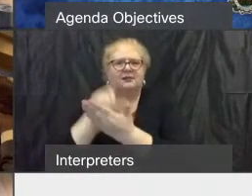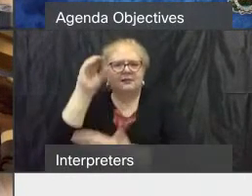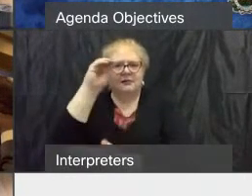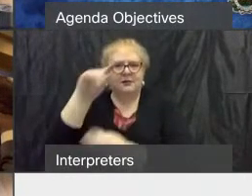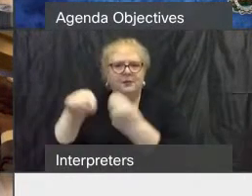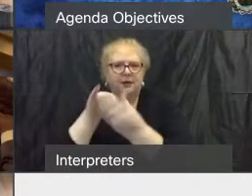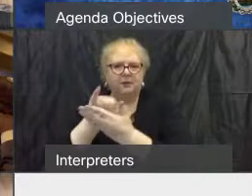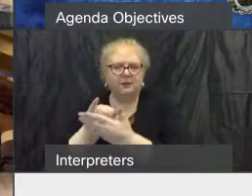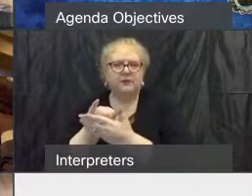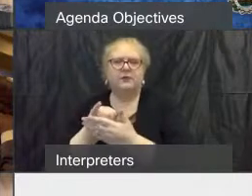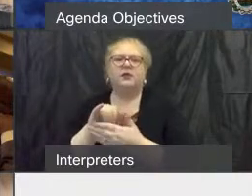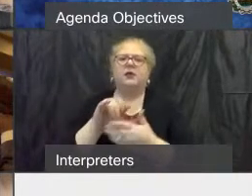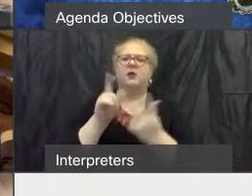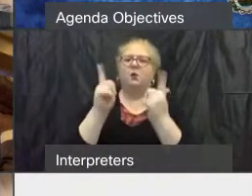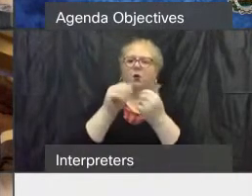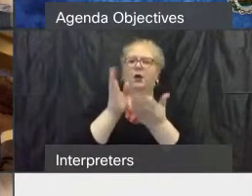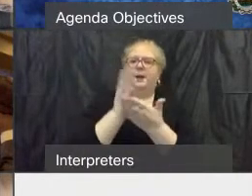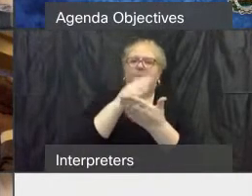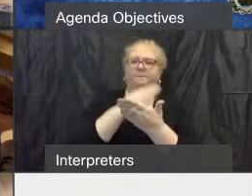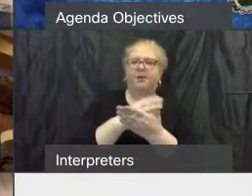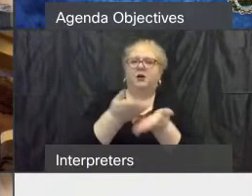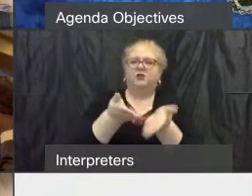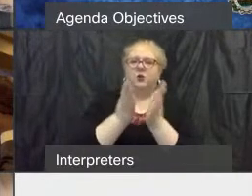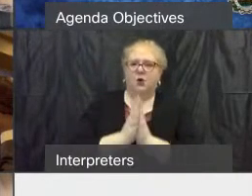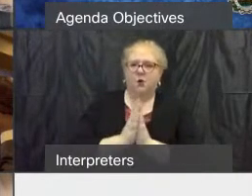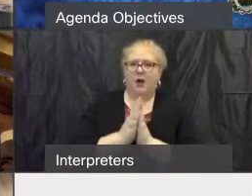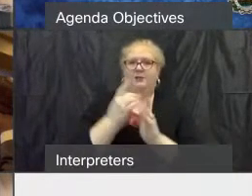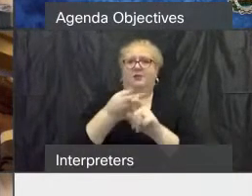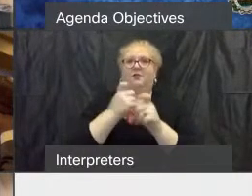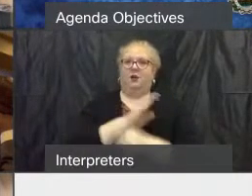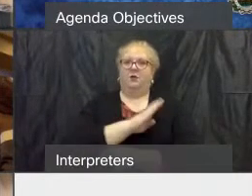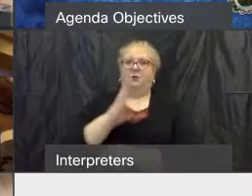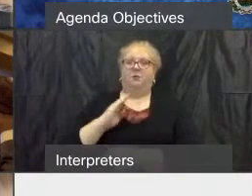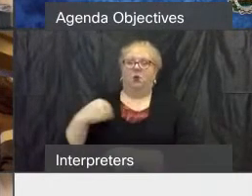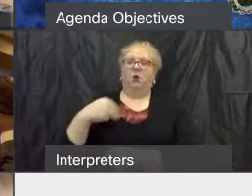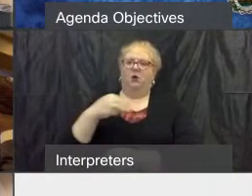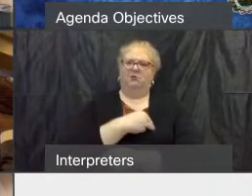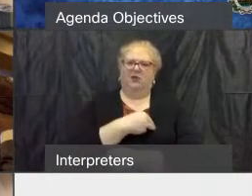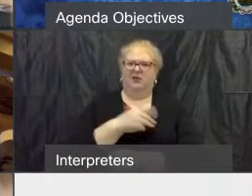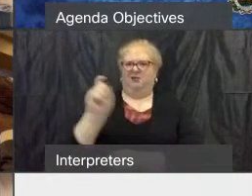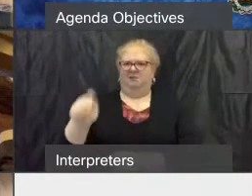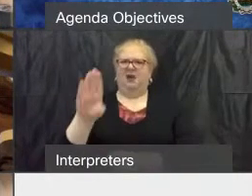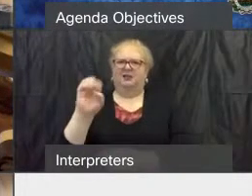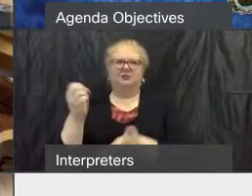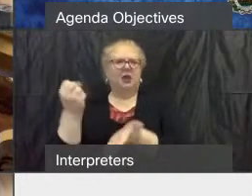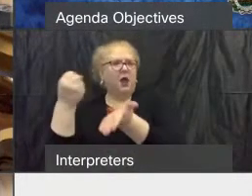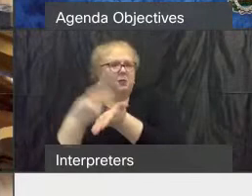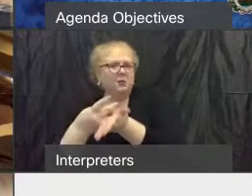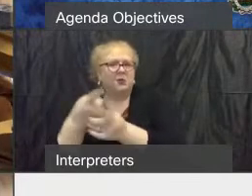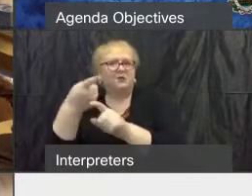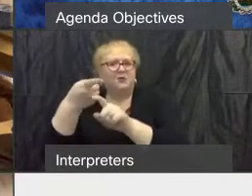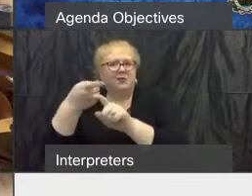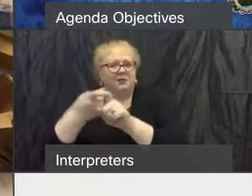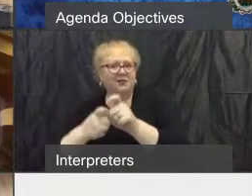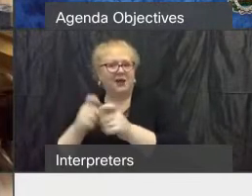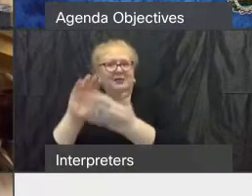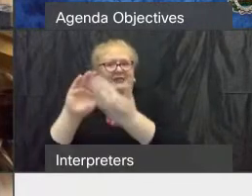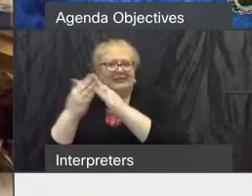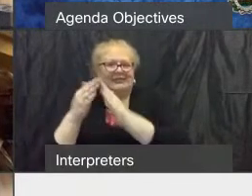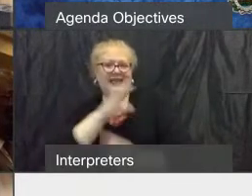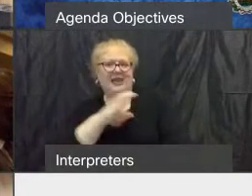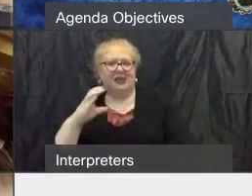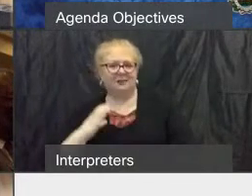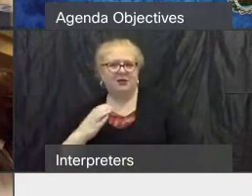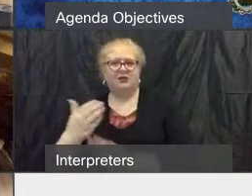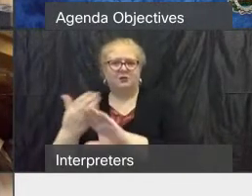Does a budget request from a board member have to be approved by a city's commission before they can be included